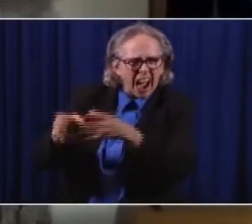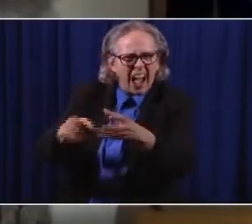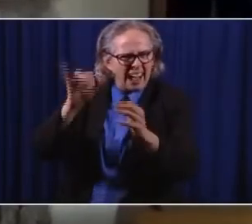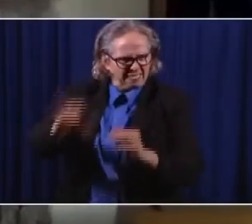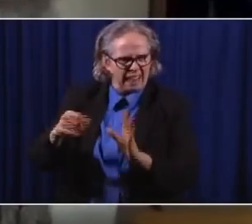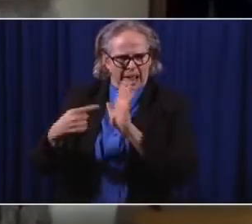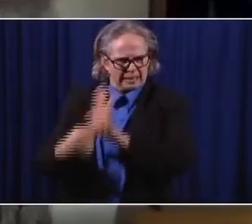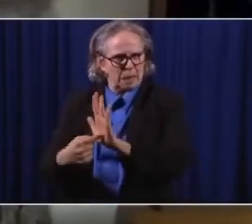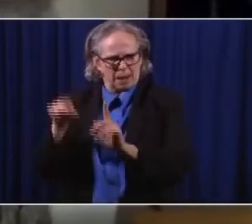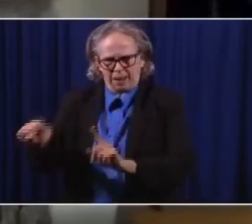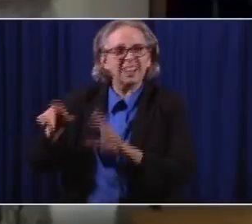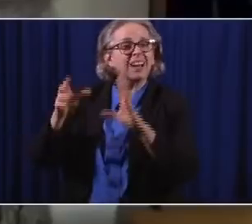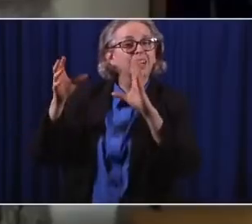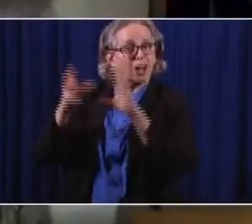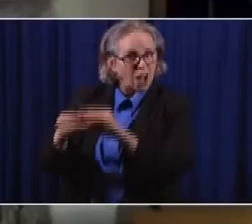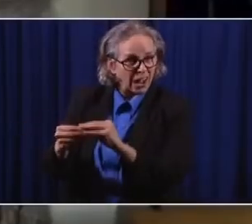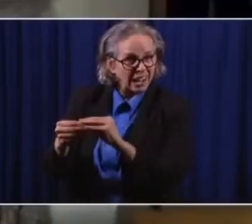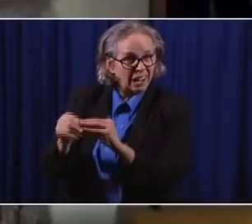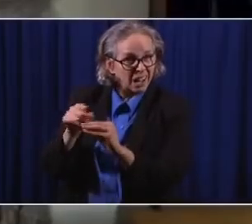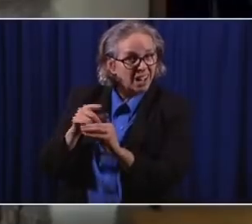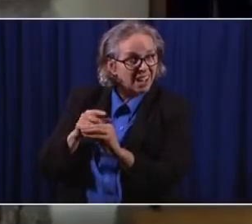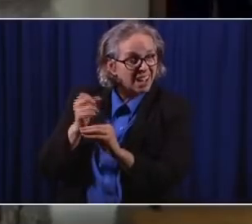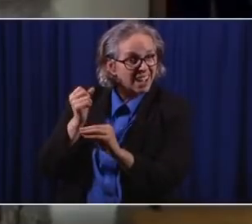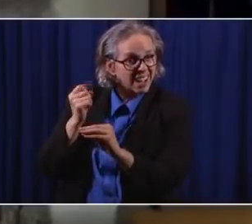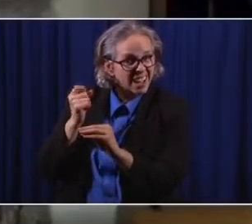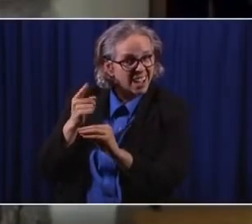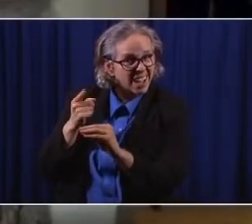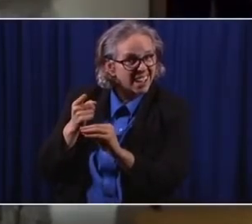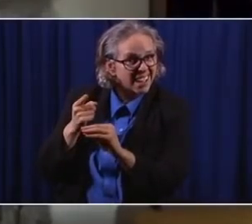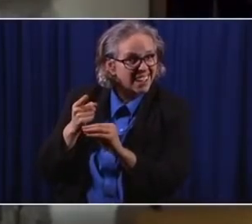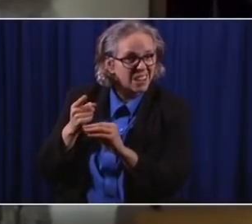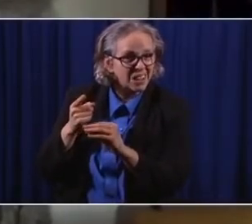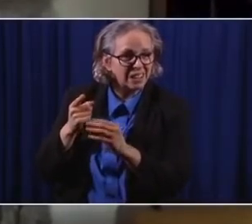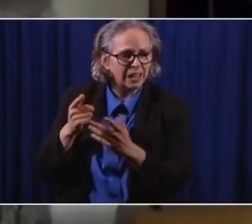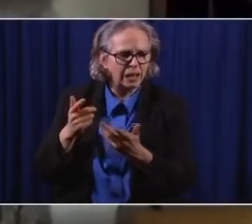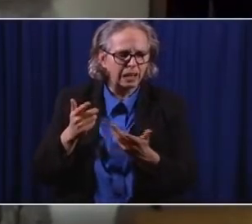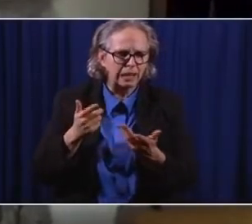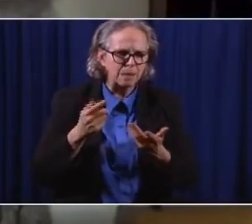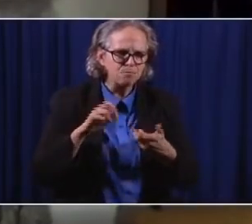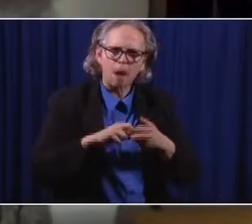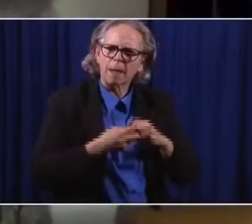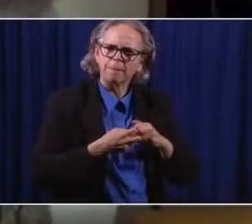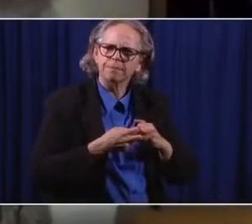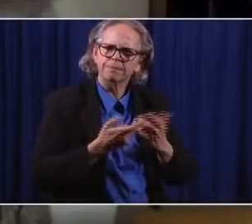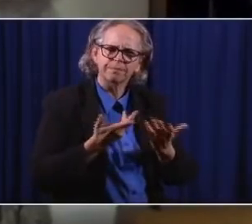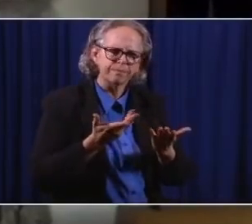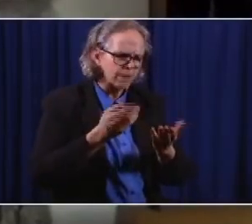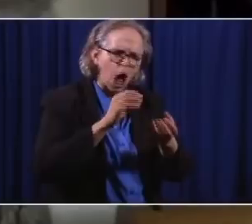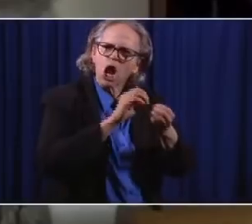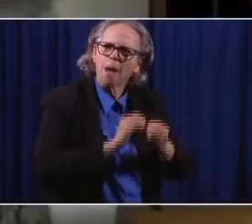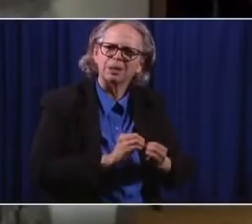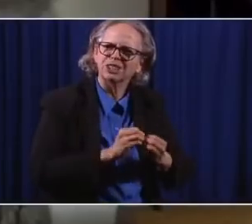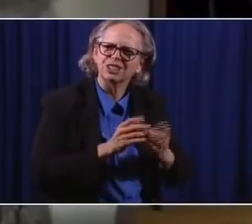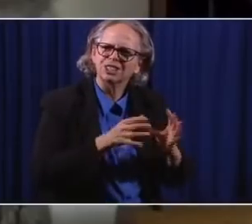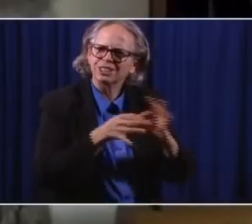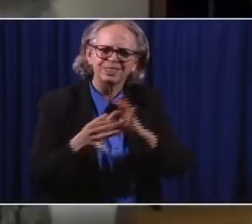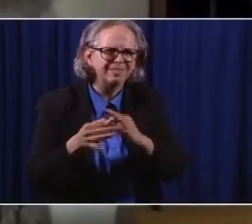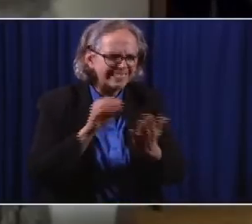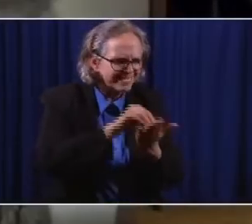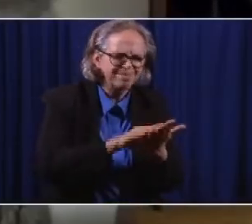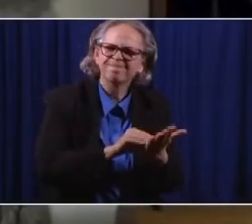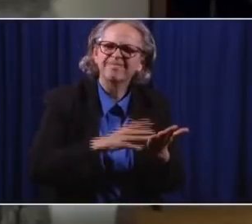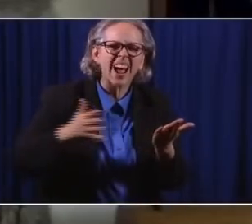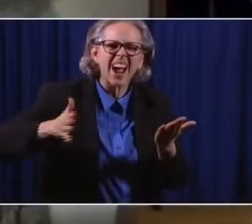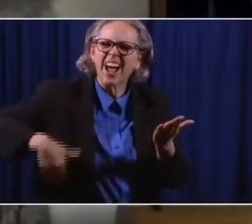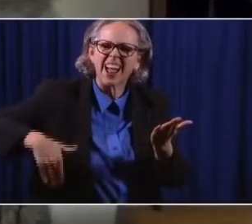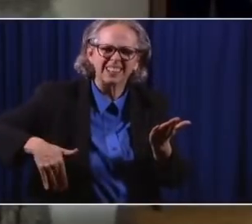many cases, it can't be determined, particularly now that we have significant community spread, it cannot be